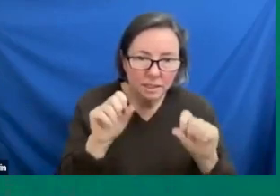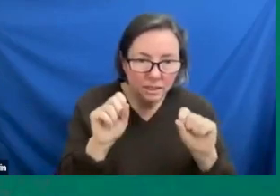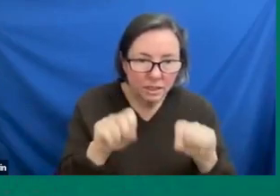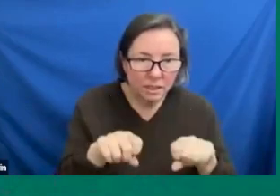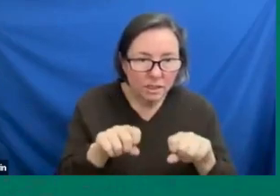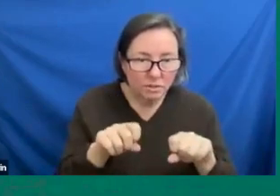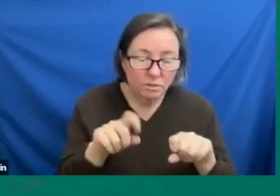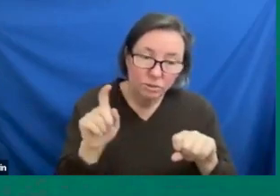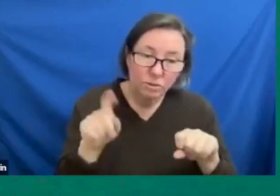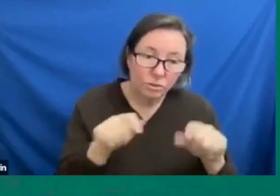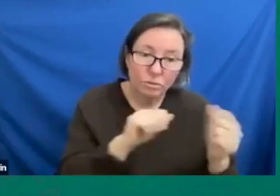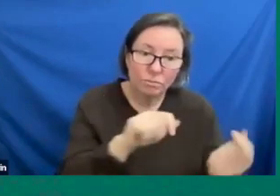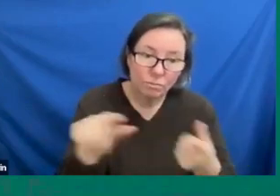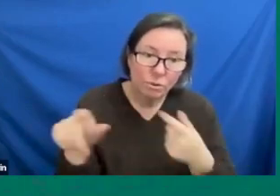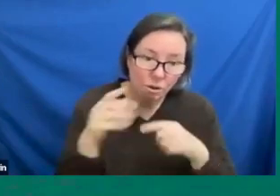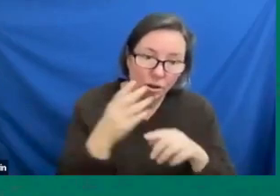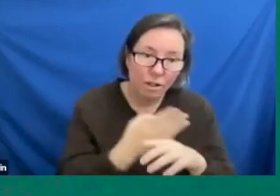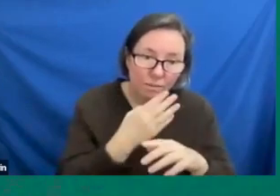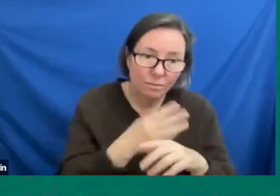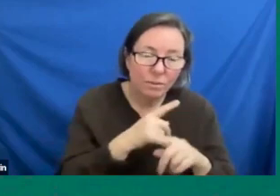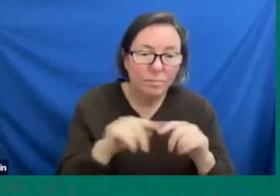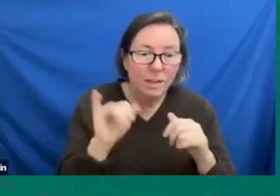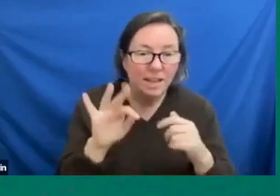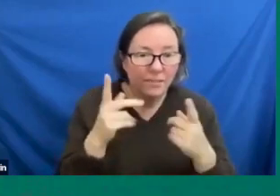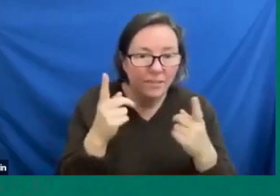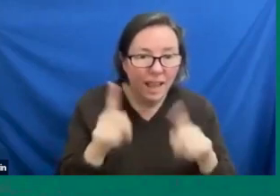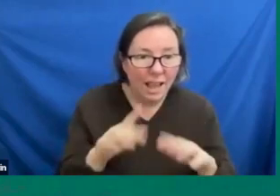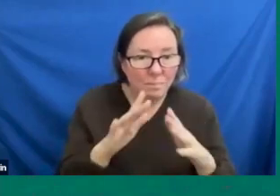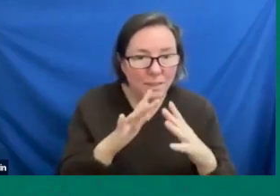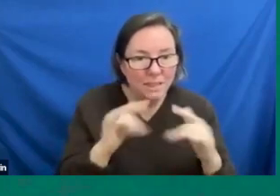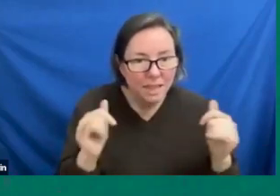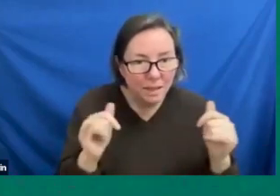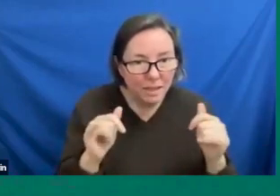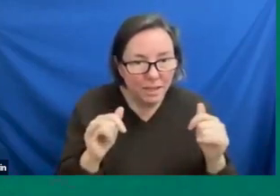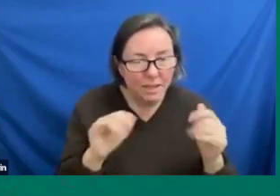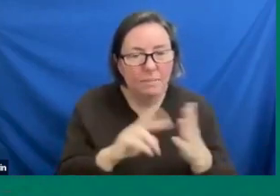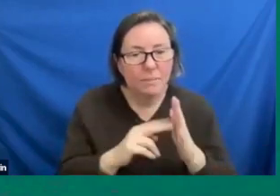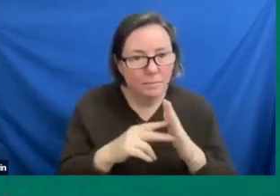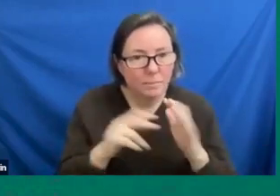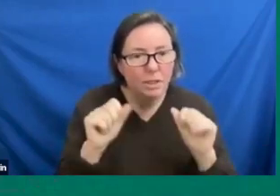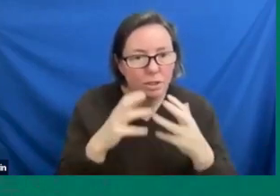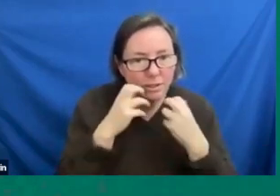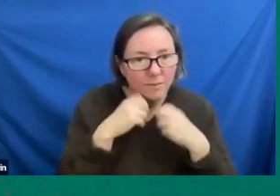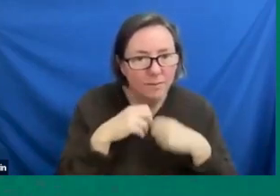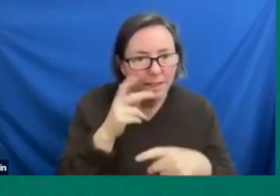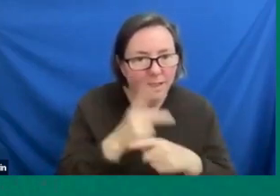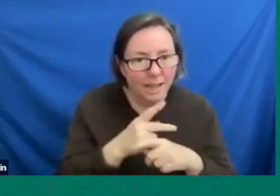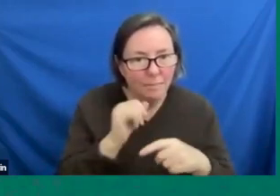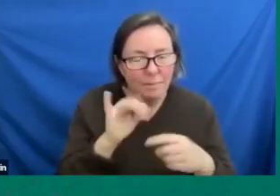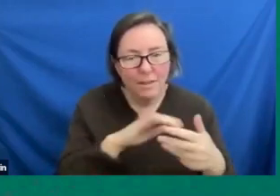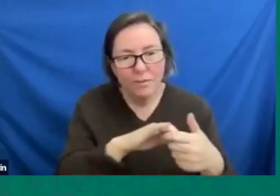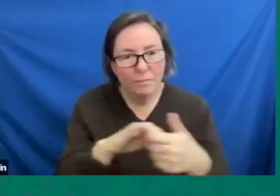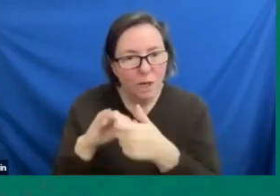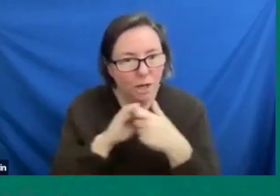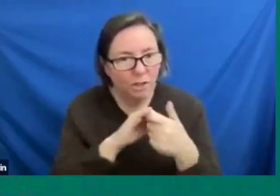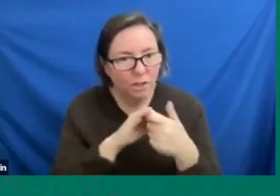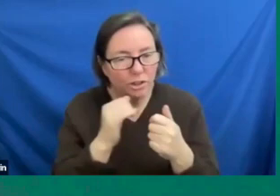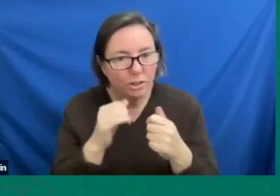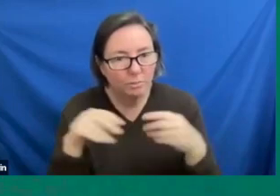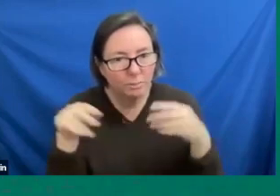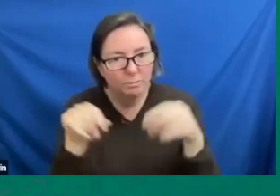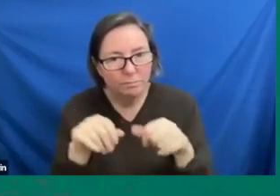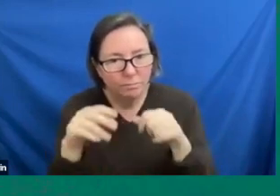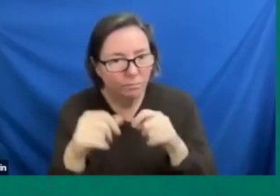and improvement, had happened concurrently and in some kind of a partnership of tax-funded